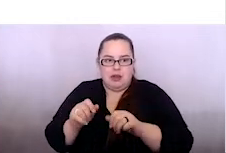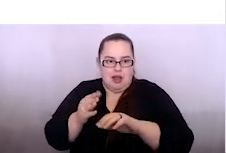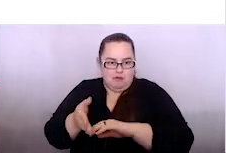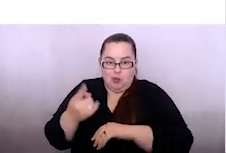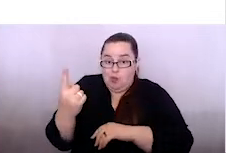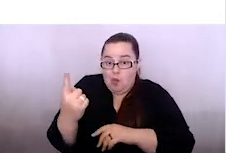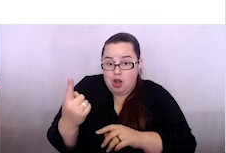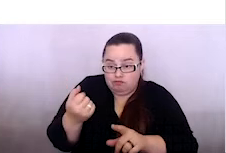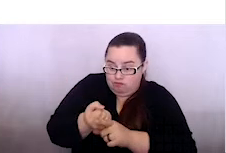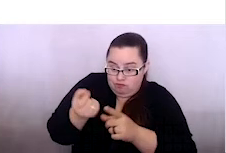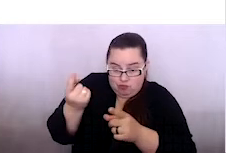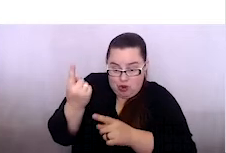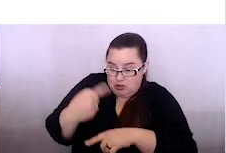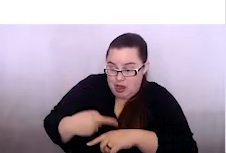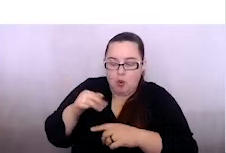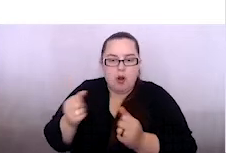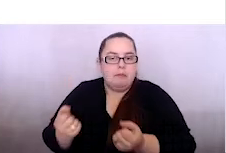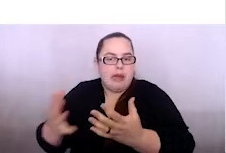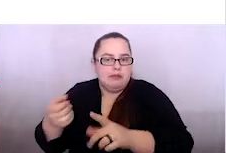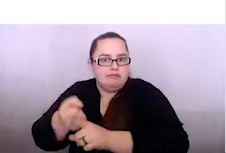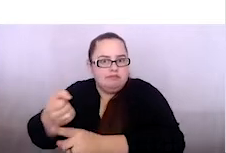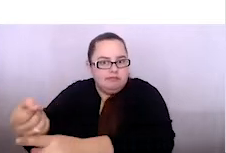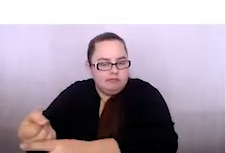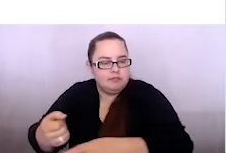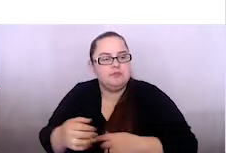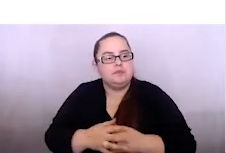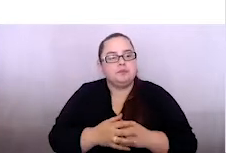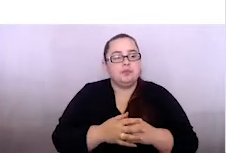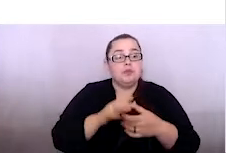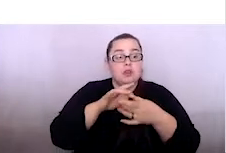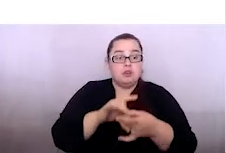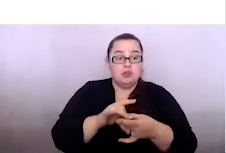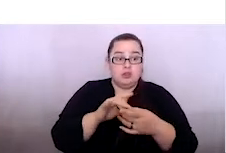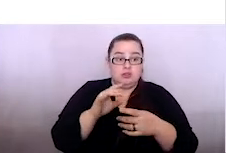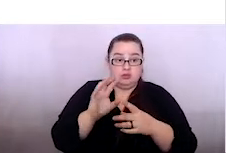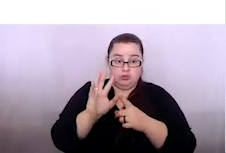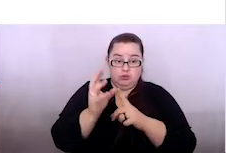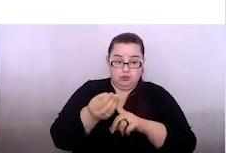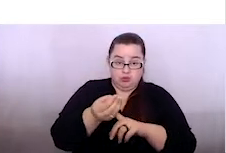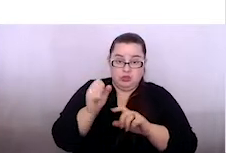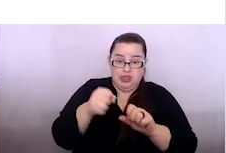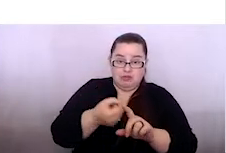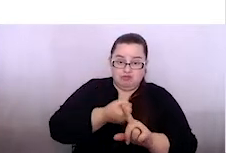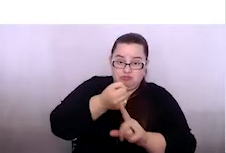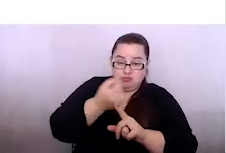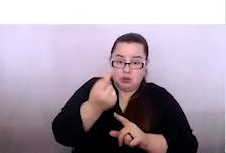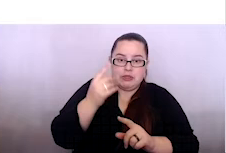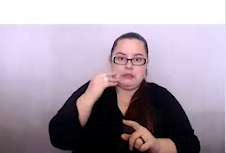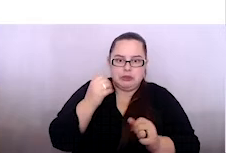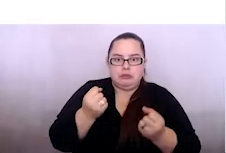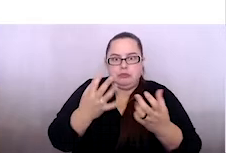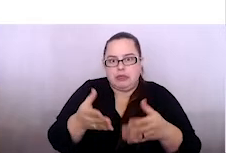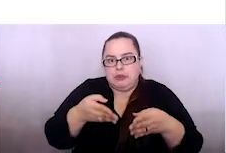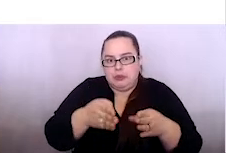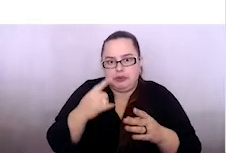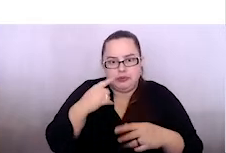to stress, an individual's culture could affect their experience in a number of ways, including the type of